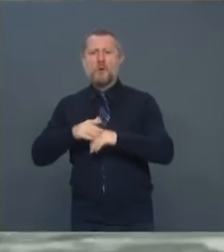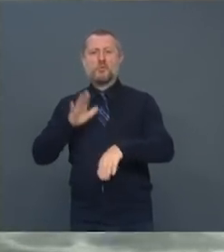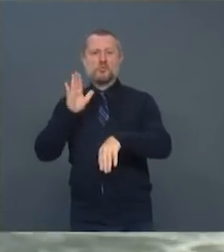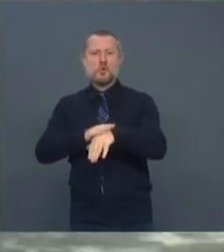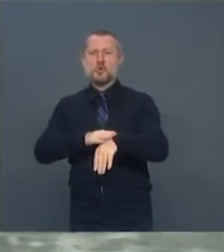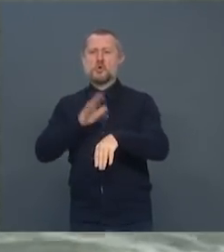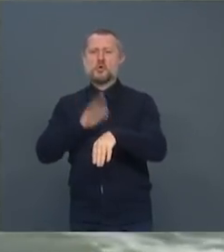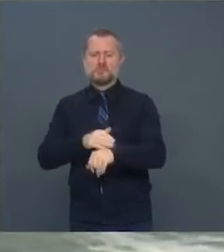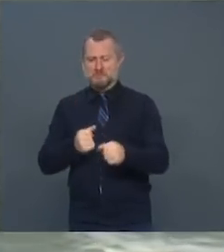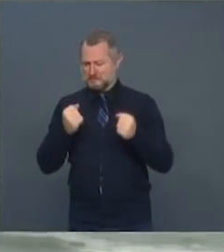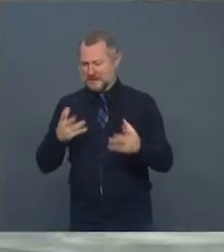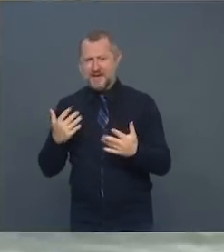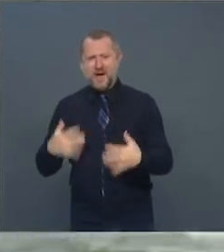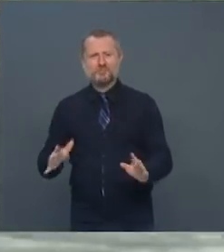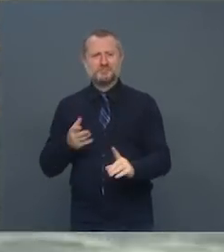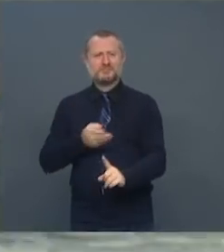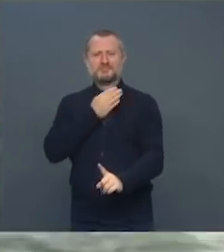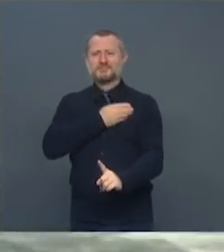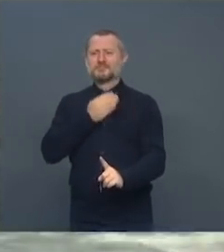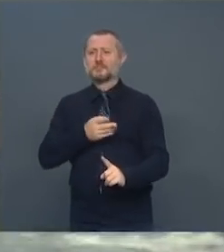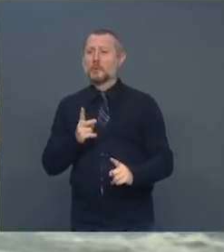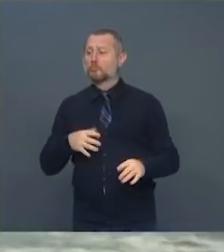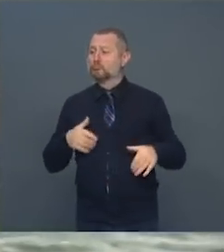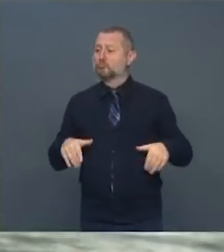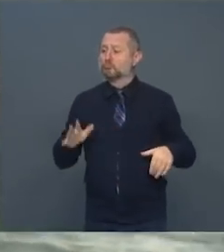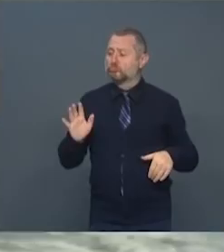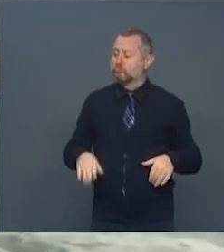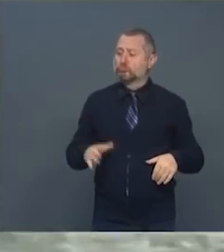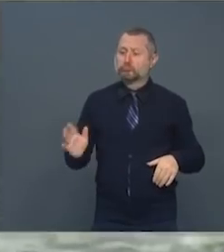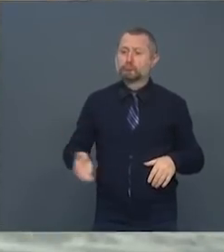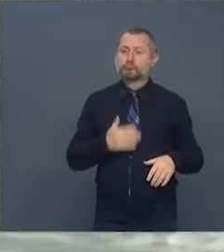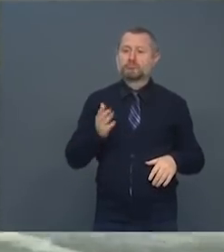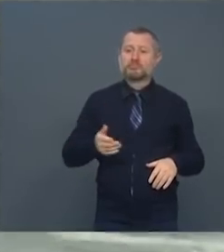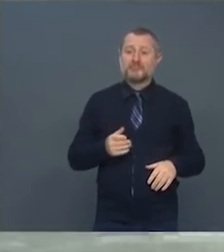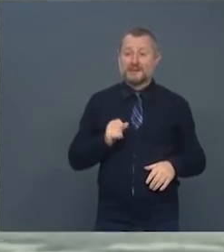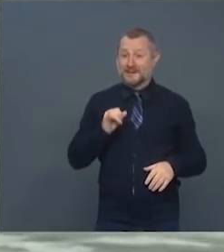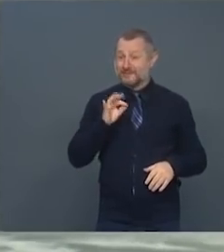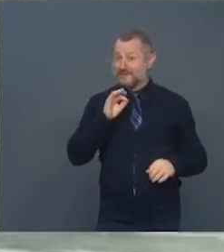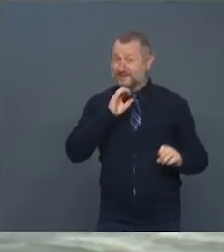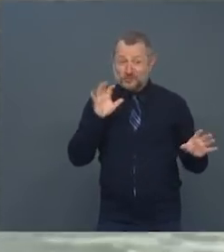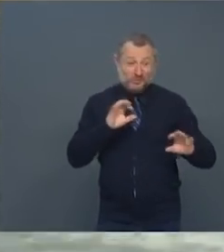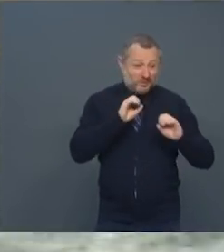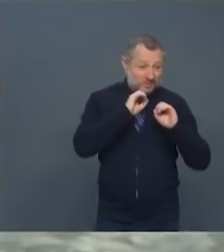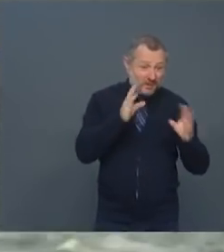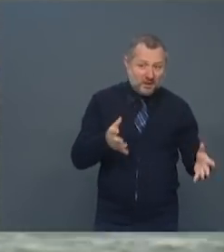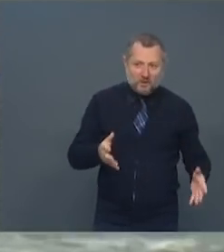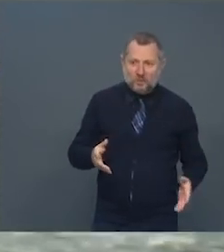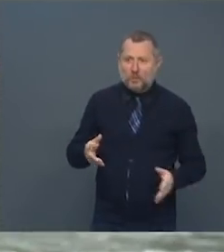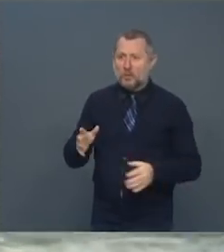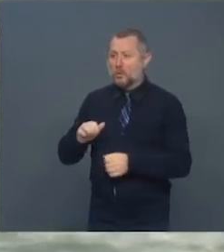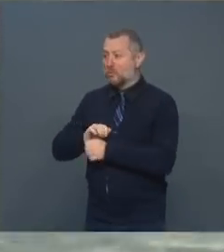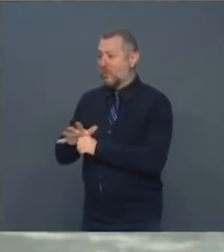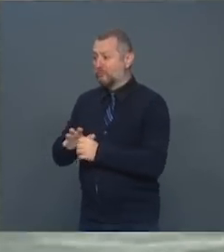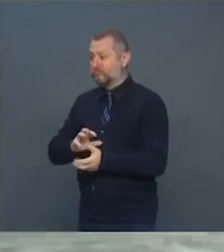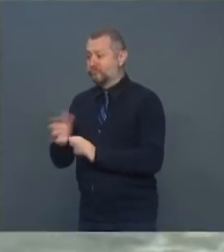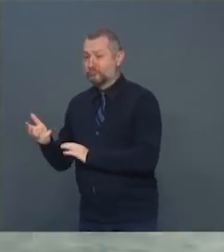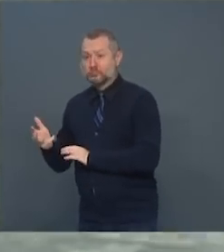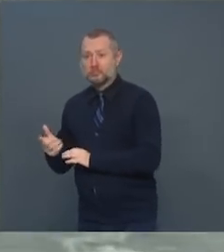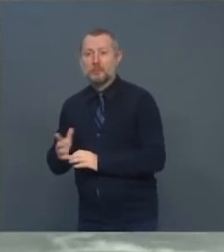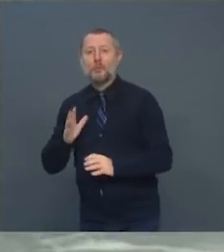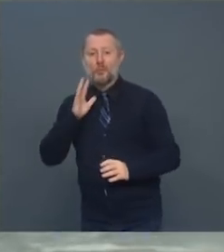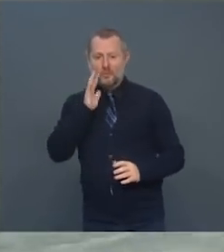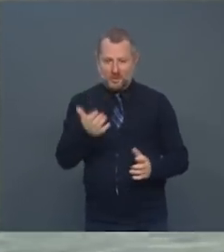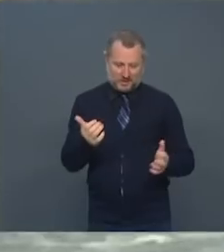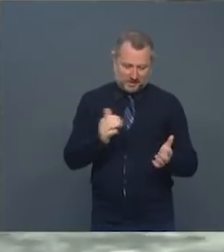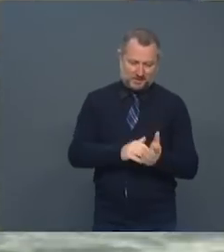And if we don't act, the same lesson from COVID is we'll see a calamity. And then it's going to be